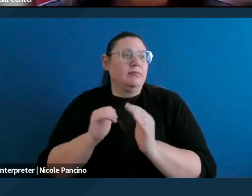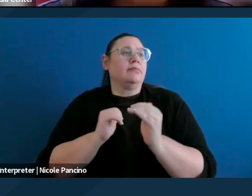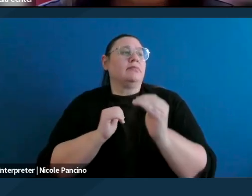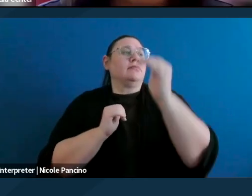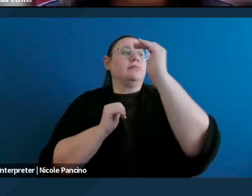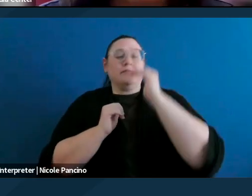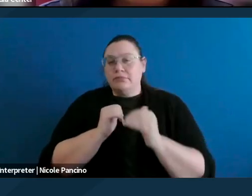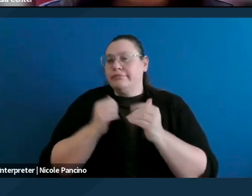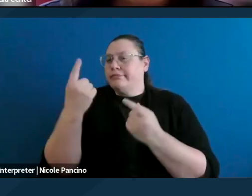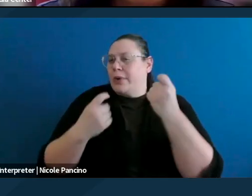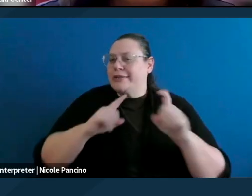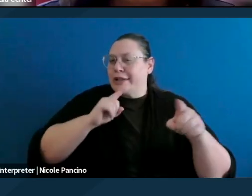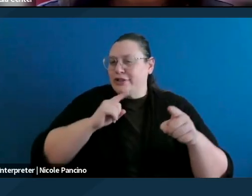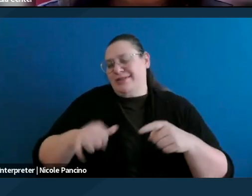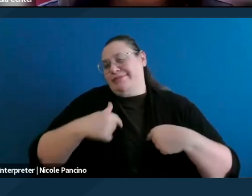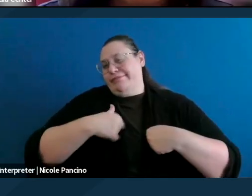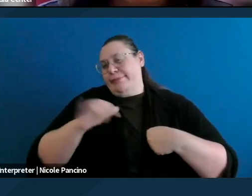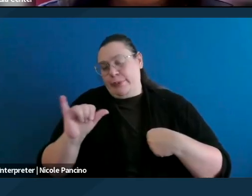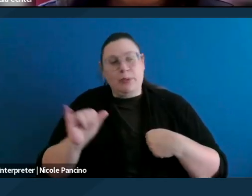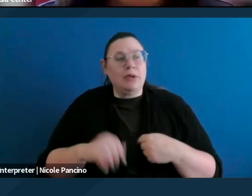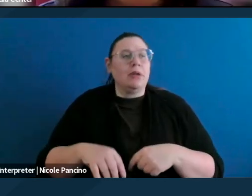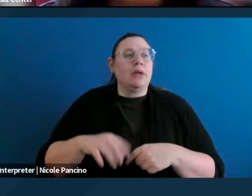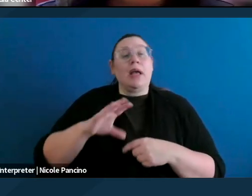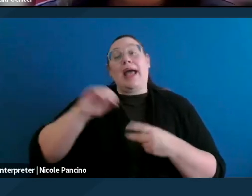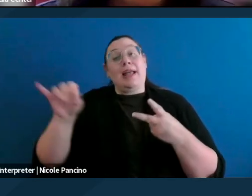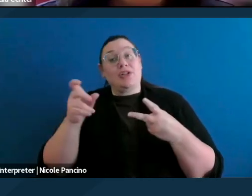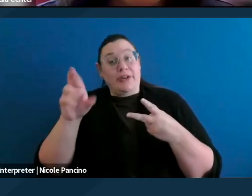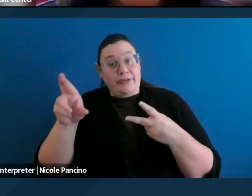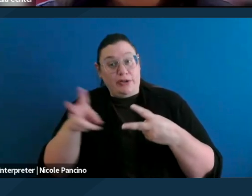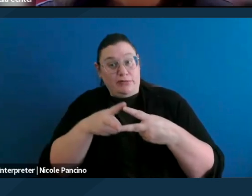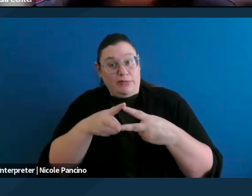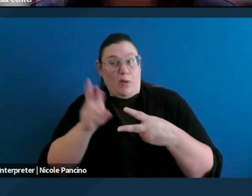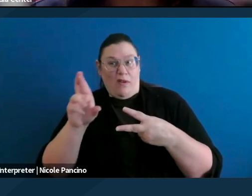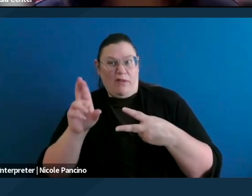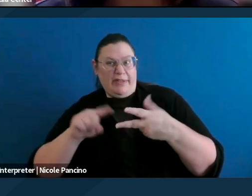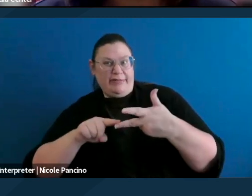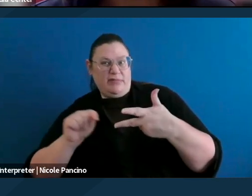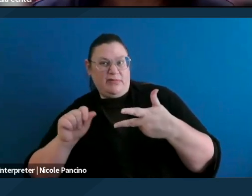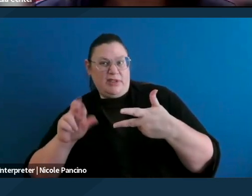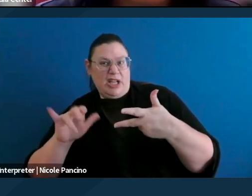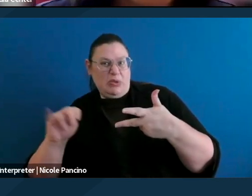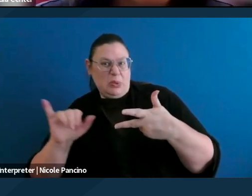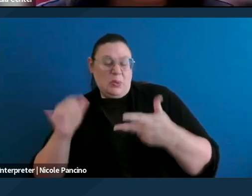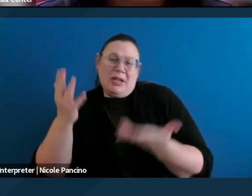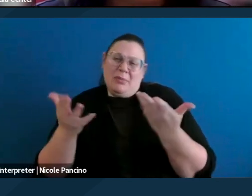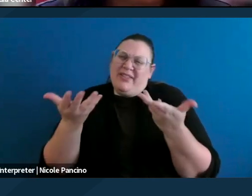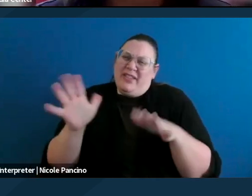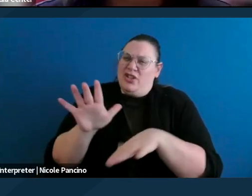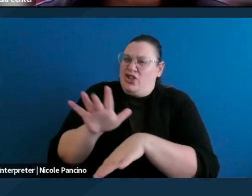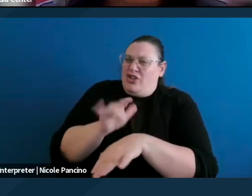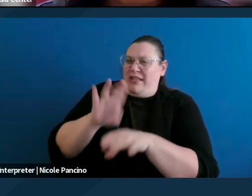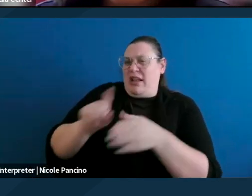and answers, and that'll be me and Jennifer and hopefully Taryn. It's possible we'll end before an hour and a half,